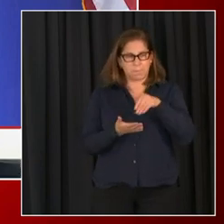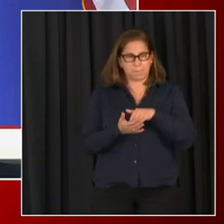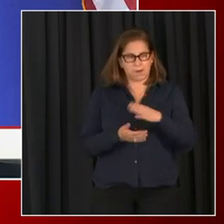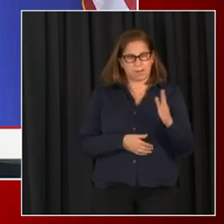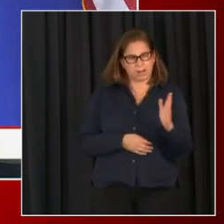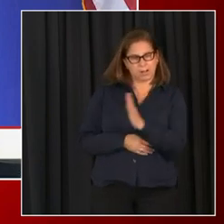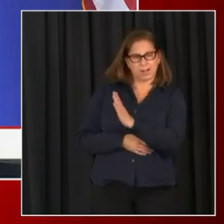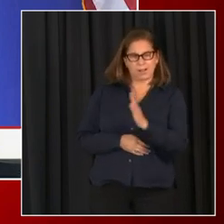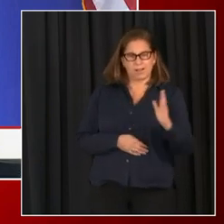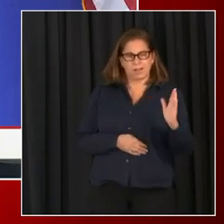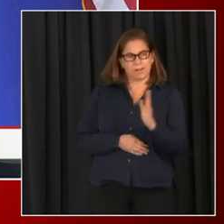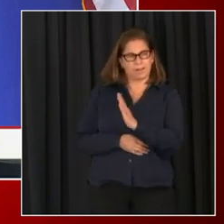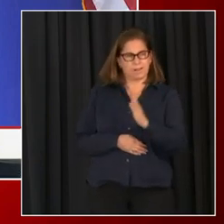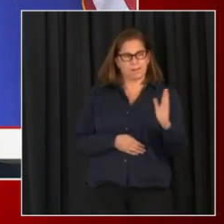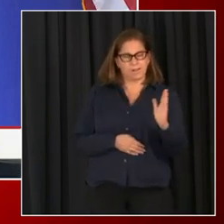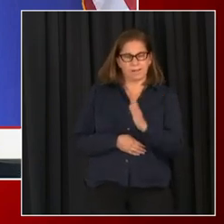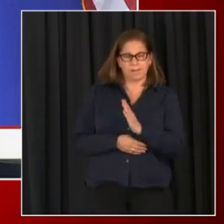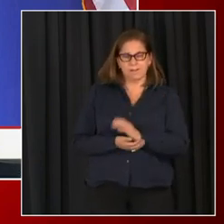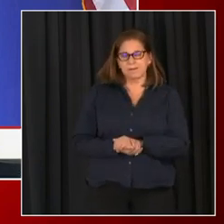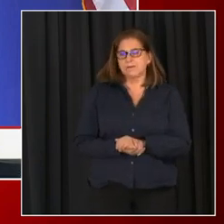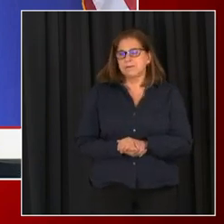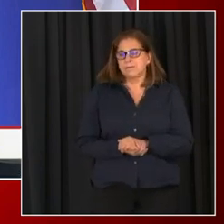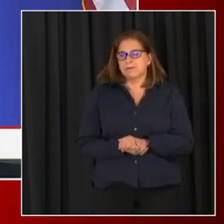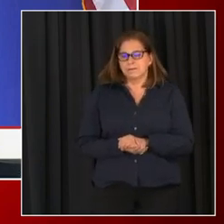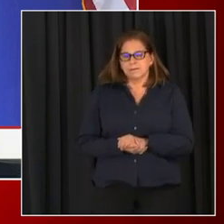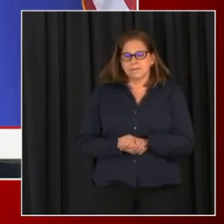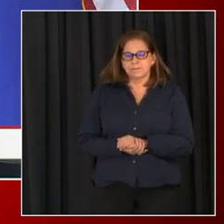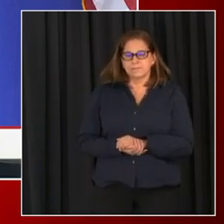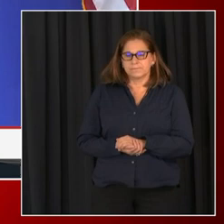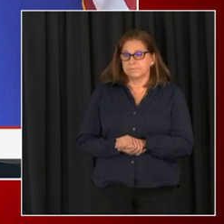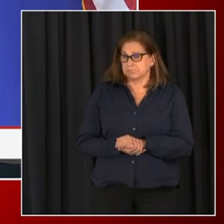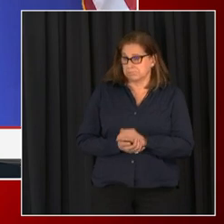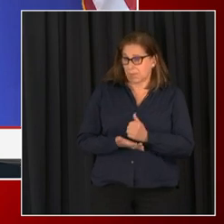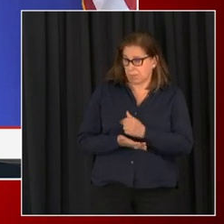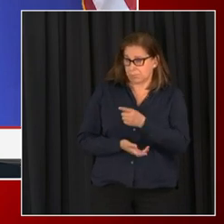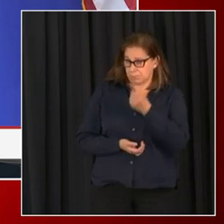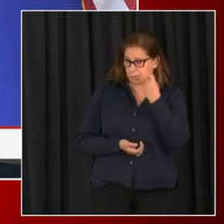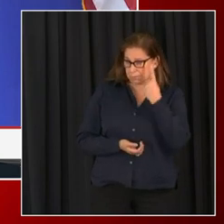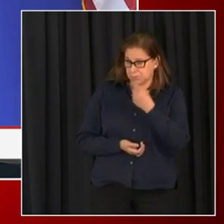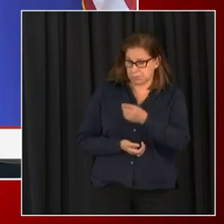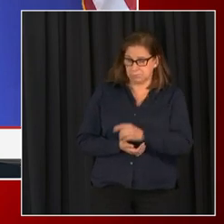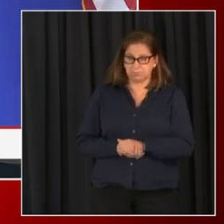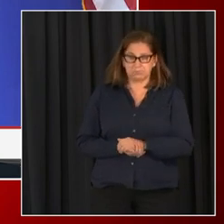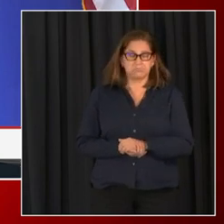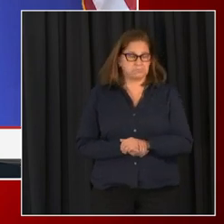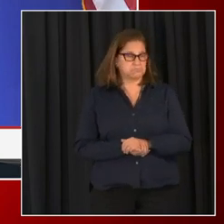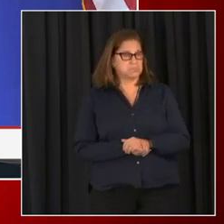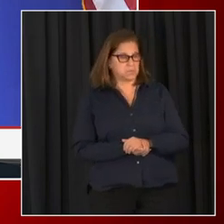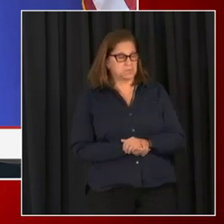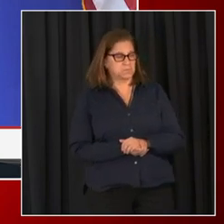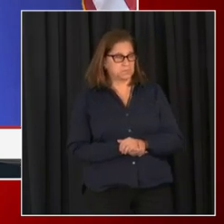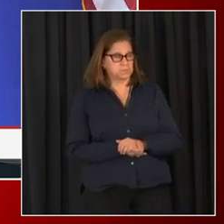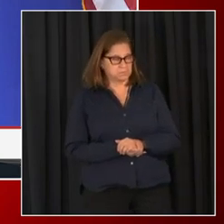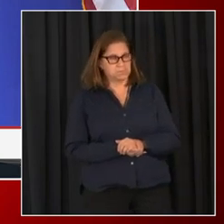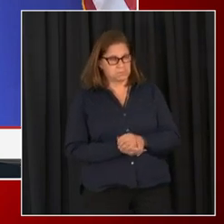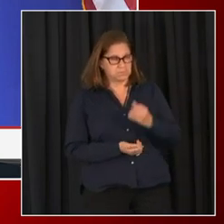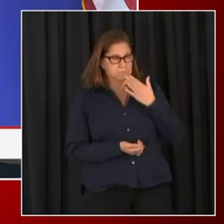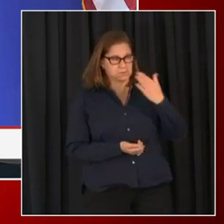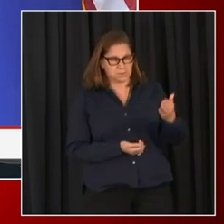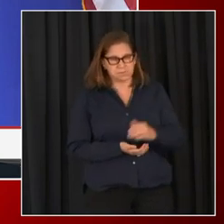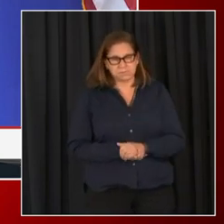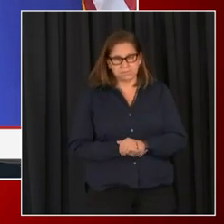that help answer your question? And Okay. you somewhat touched on one of my other questions. Okay. And that is, when we see workplace